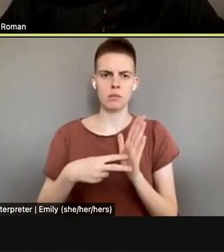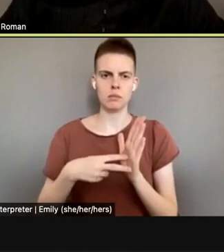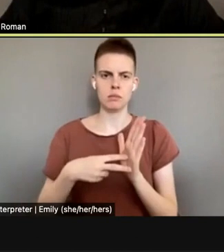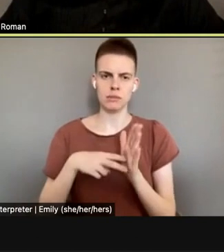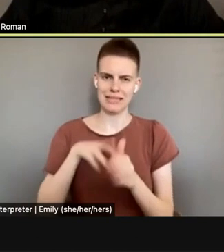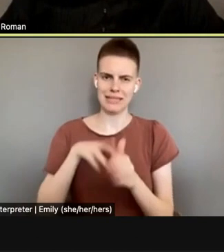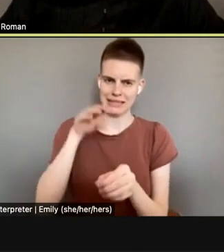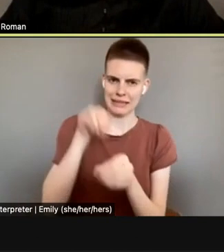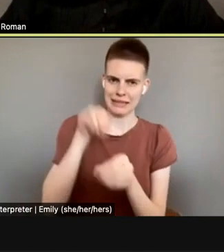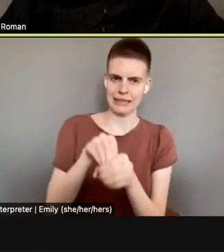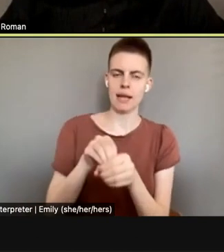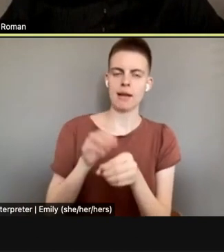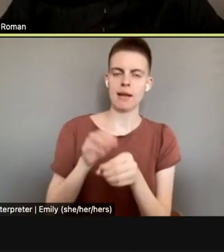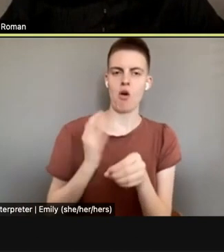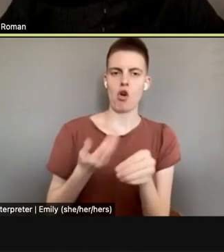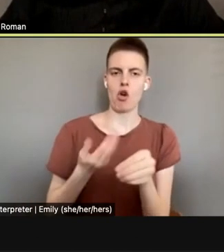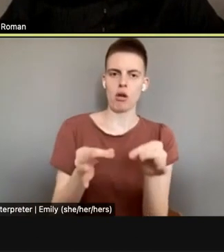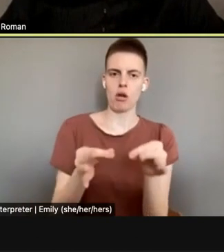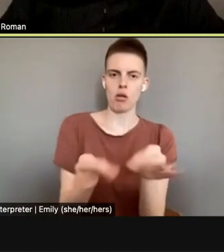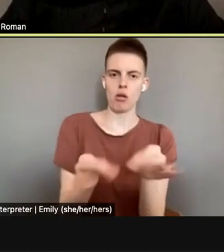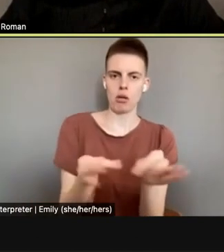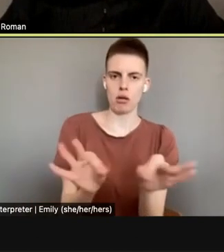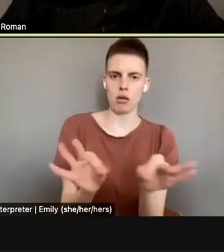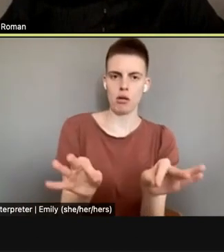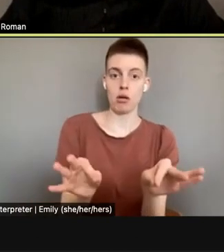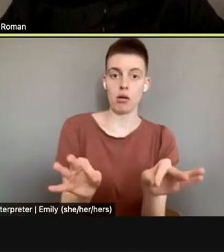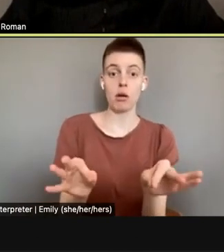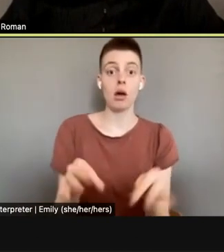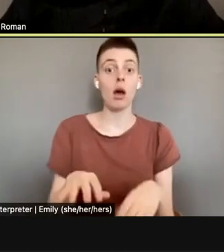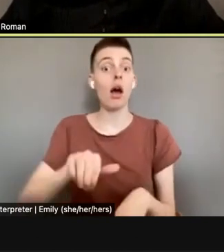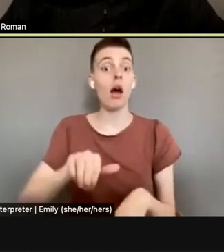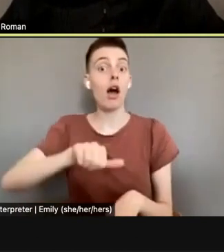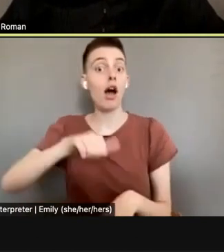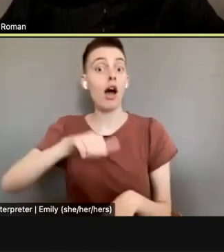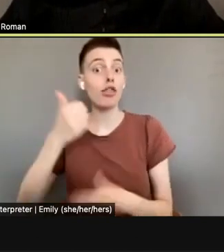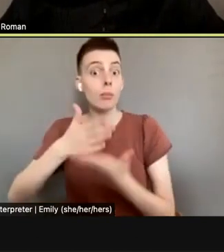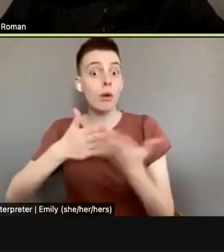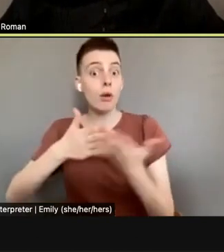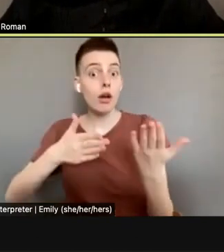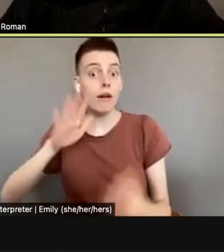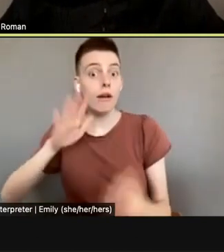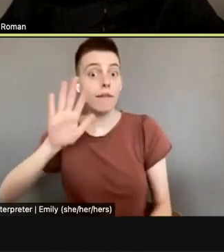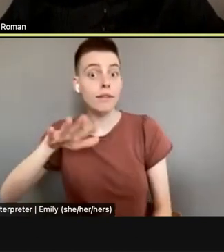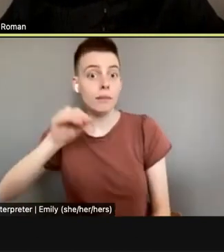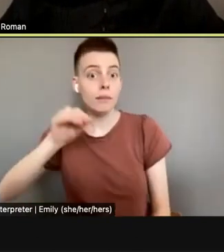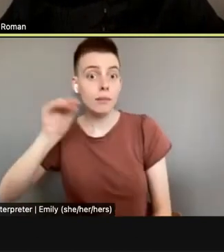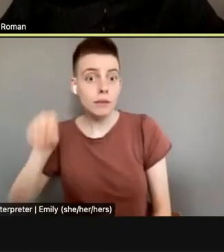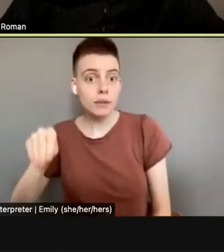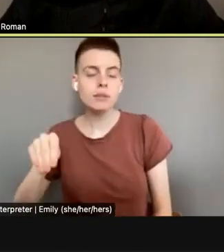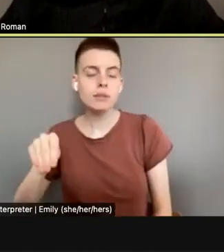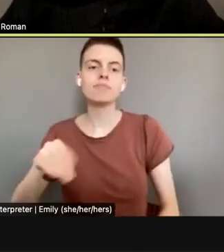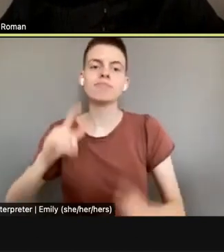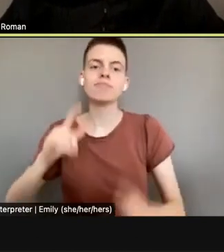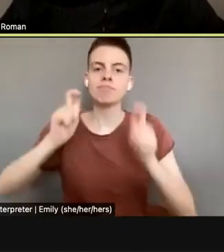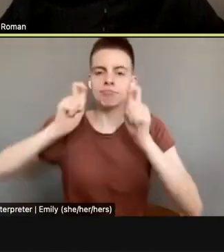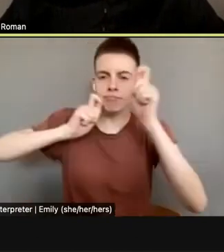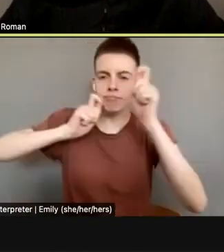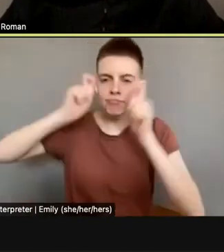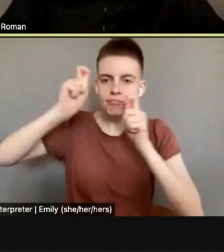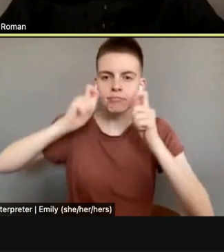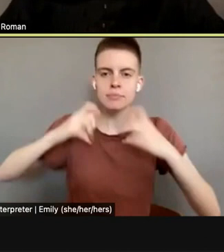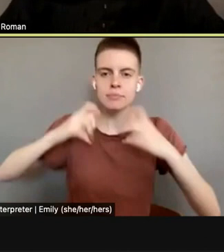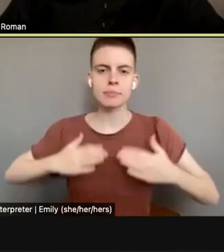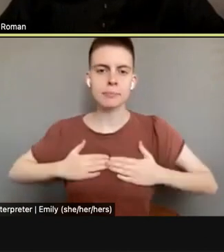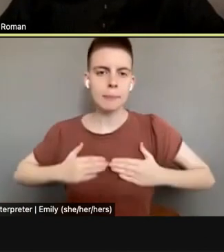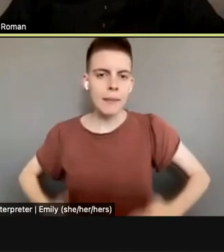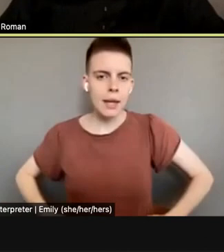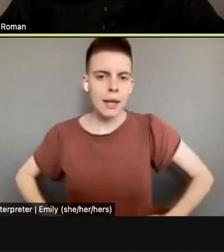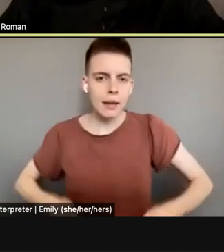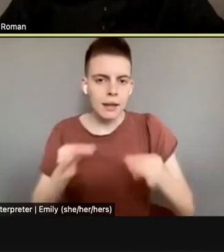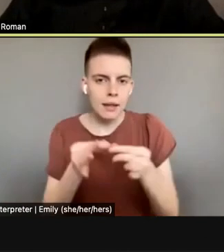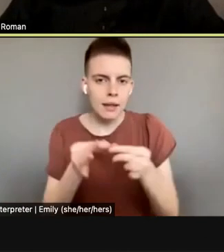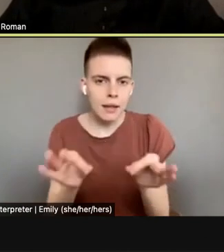55% is through facial expression and body language, and 38% is tone of voice.